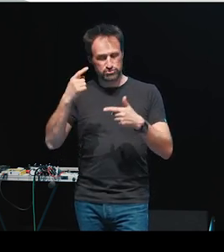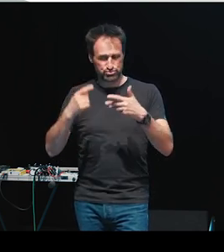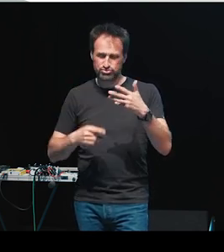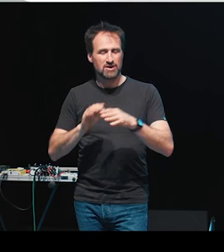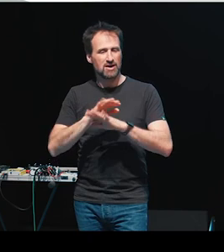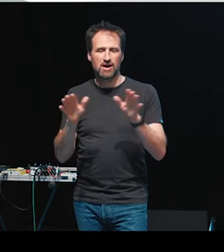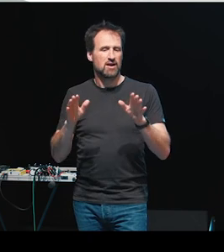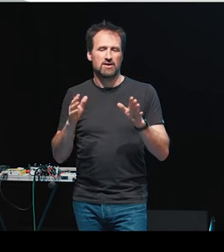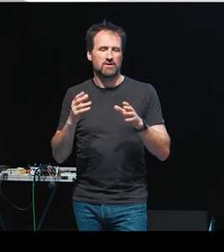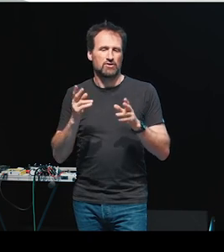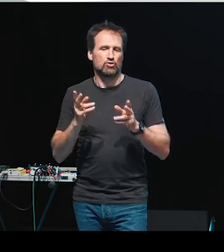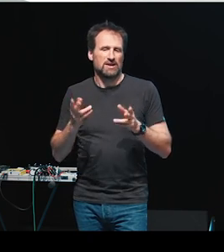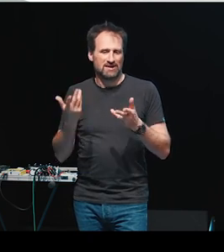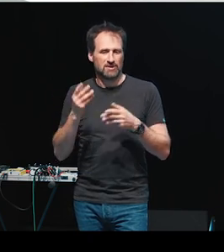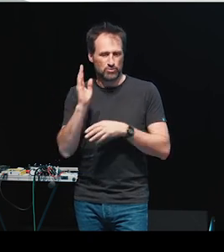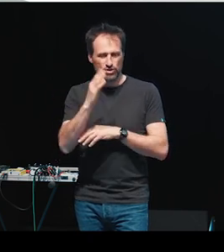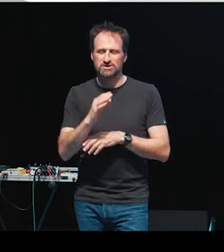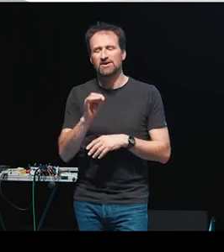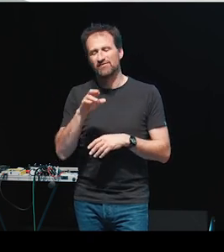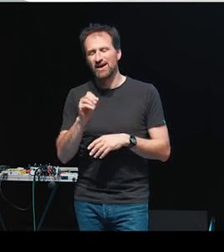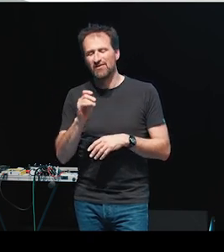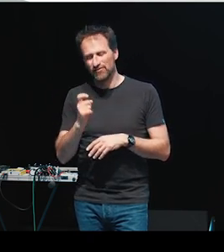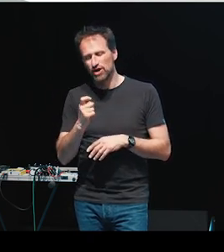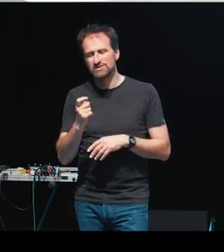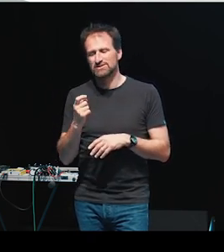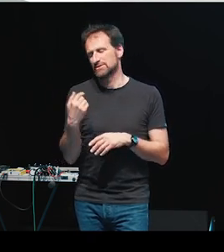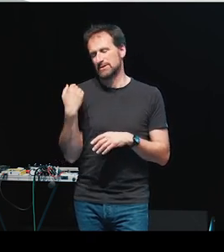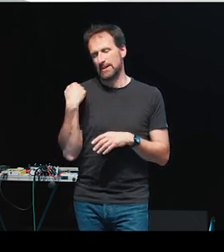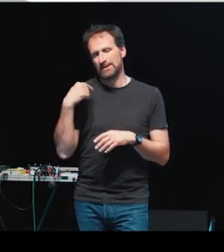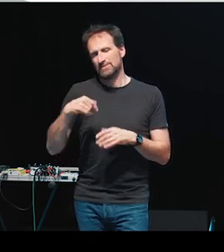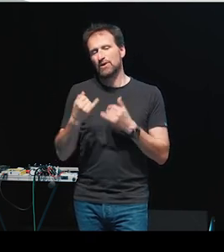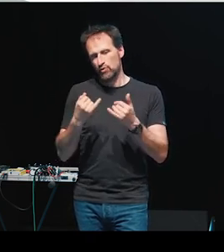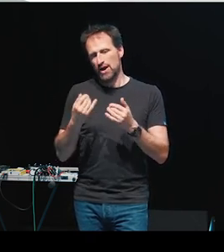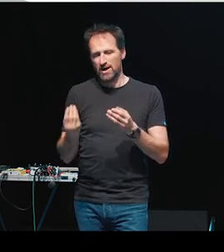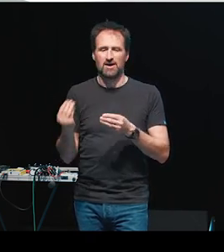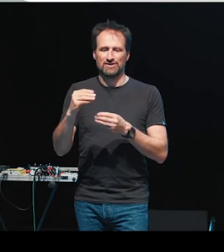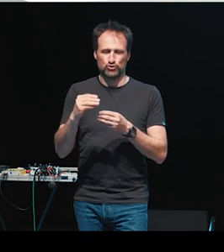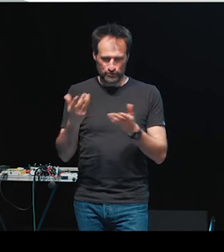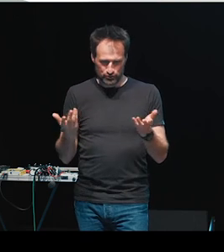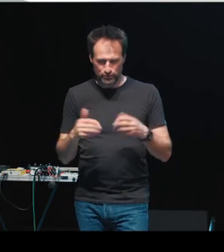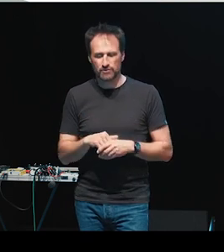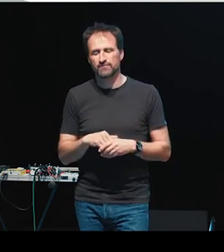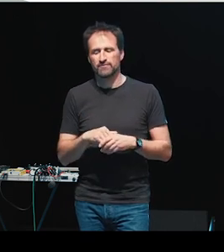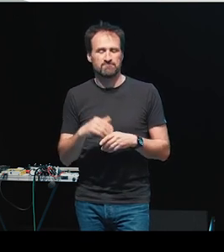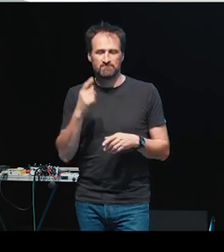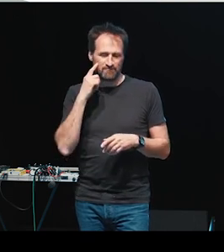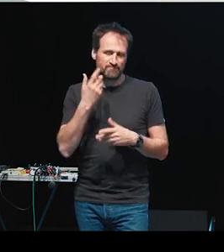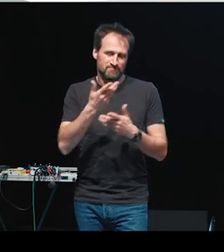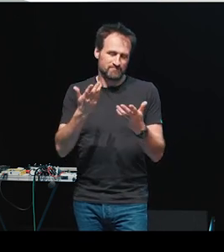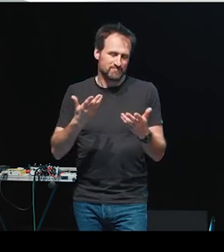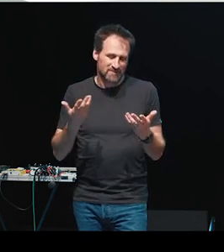browsers. Firefox just added support very recently. It was only in January of this year, and I don't think anyone's surprised